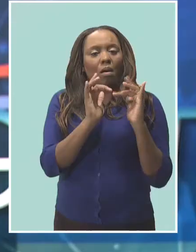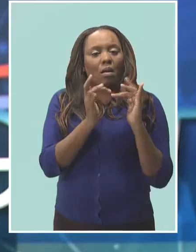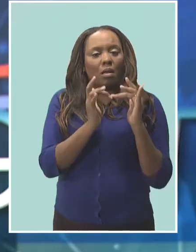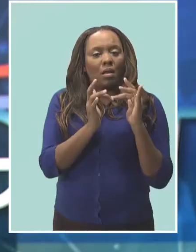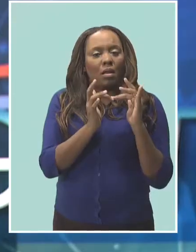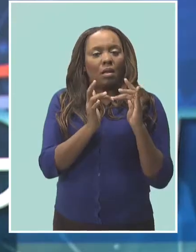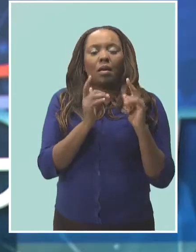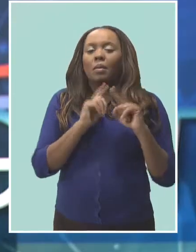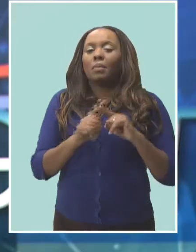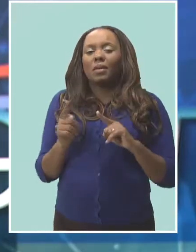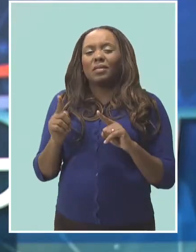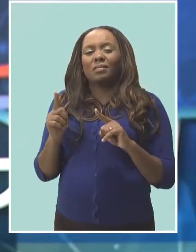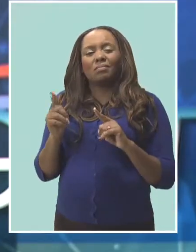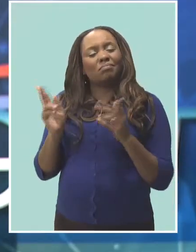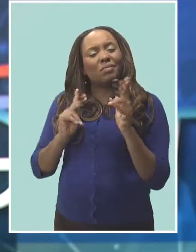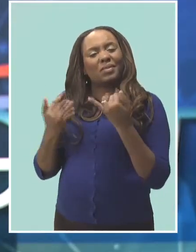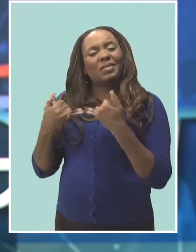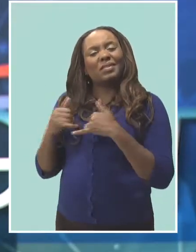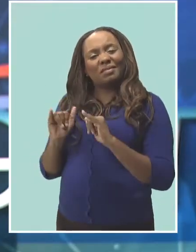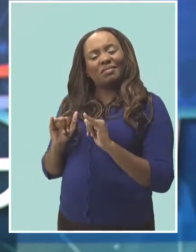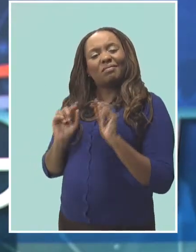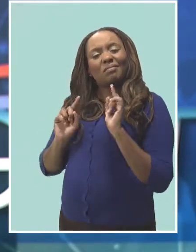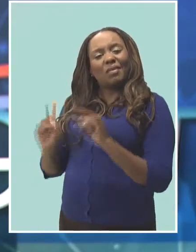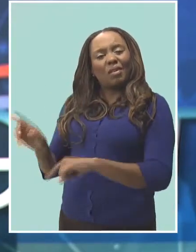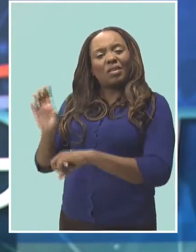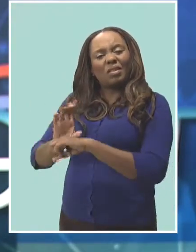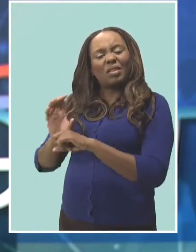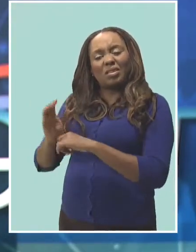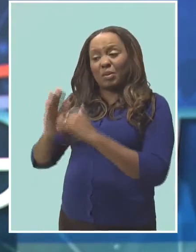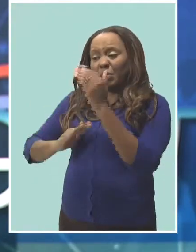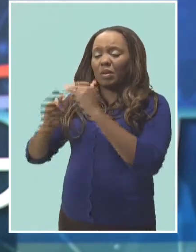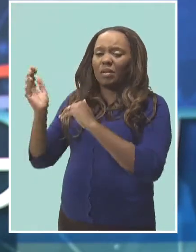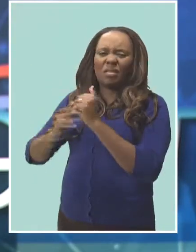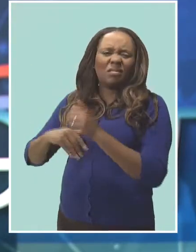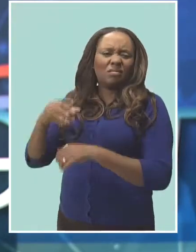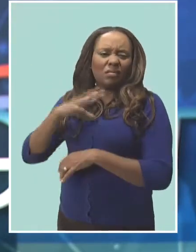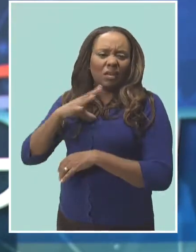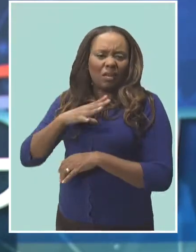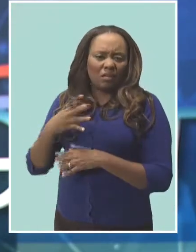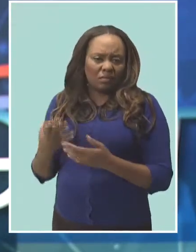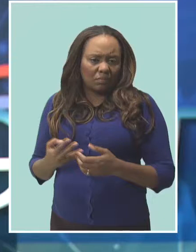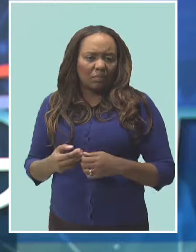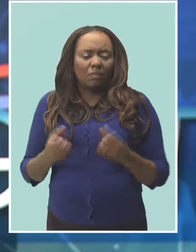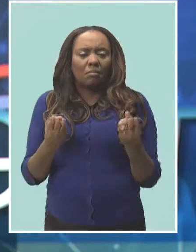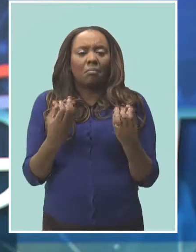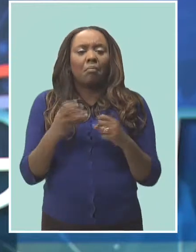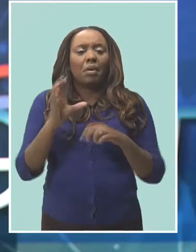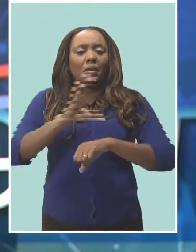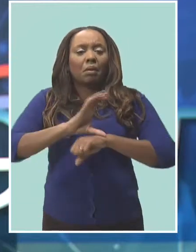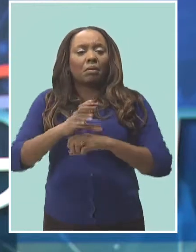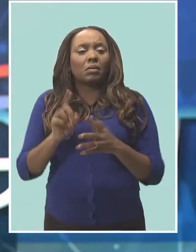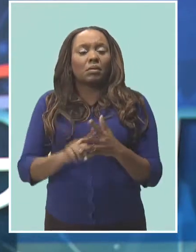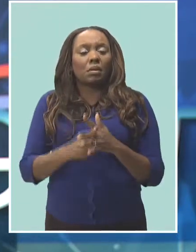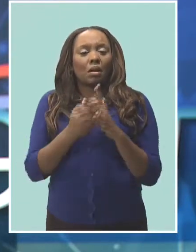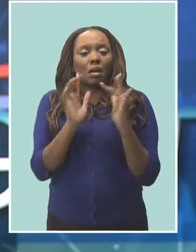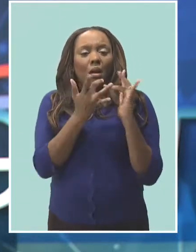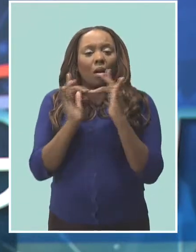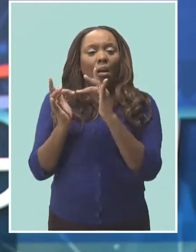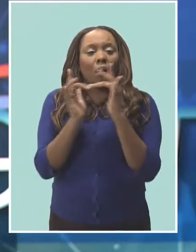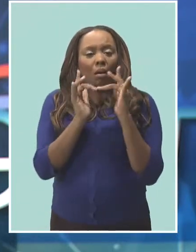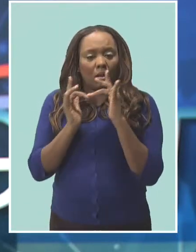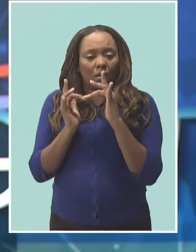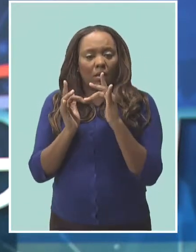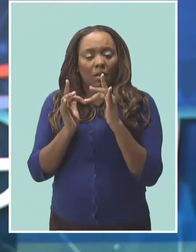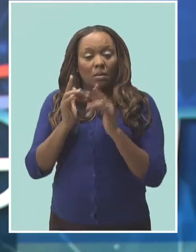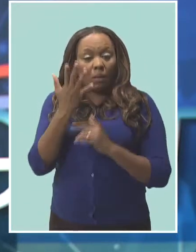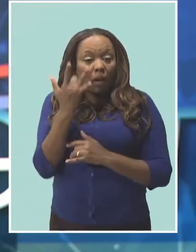away from the physical attendance at services on Sundays or whenever congregations meet. Now, many churches started utilizing virtual platforms